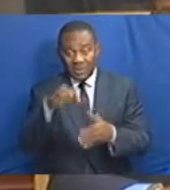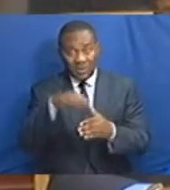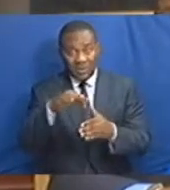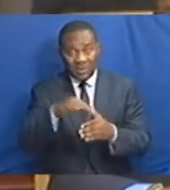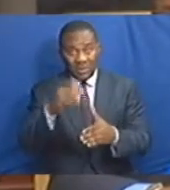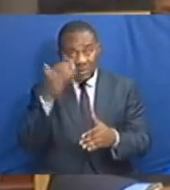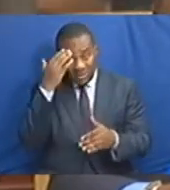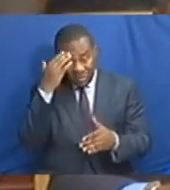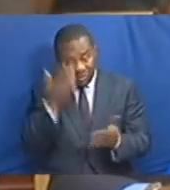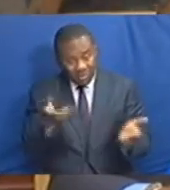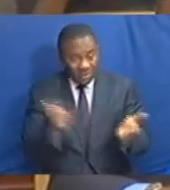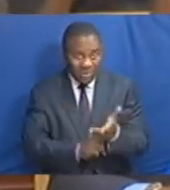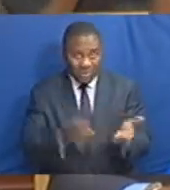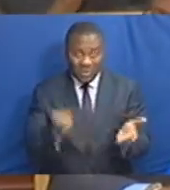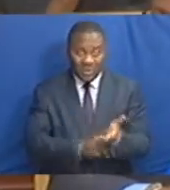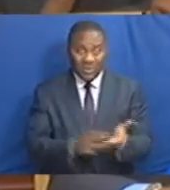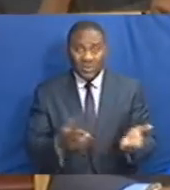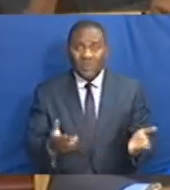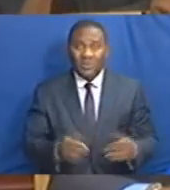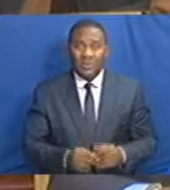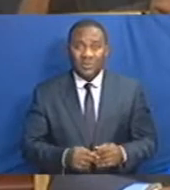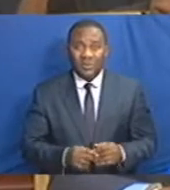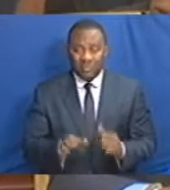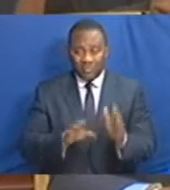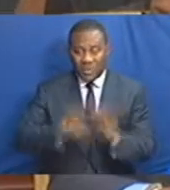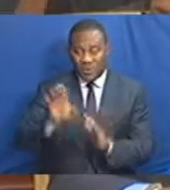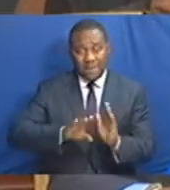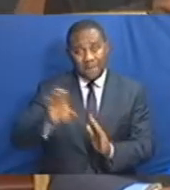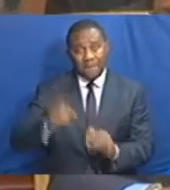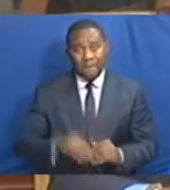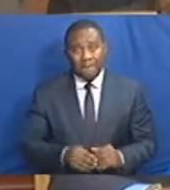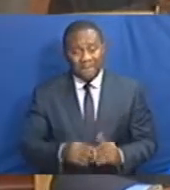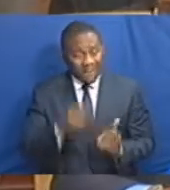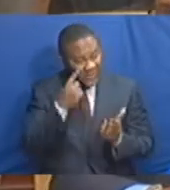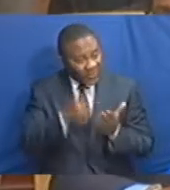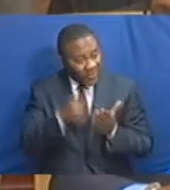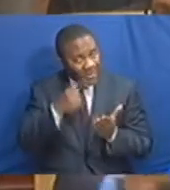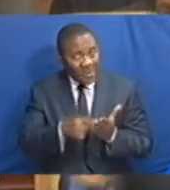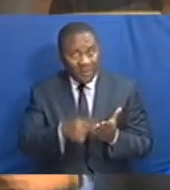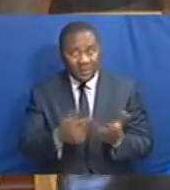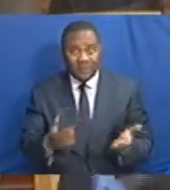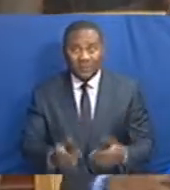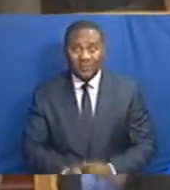will be registering double-digit growth rate. You can check all these things, and I believe...